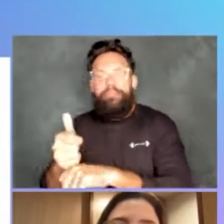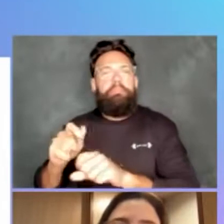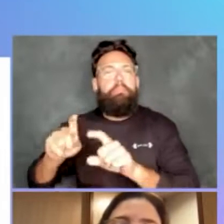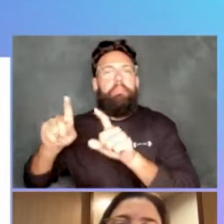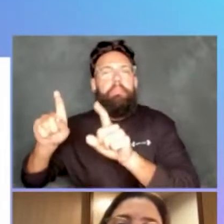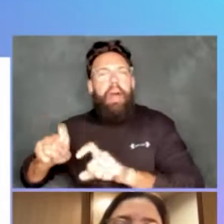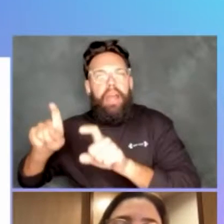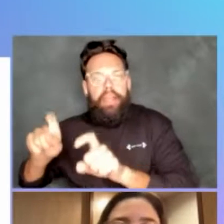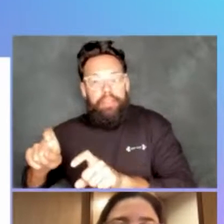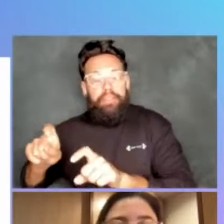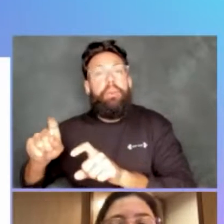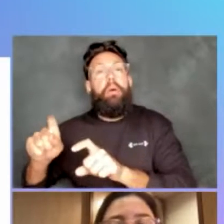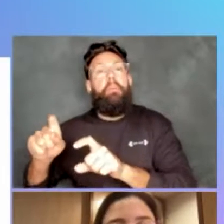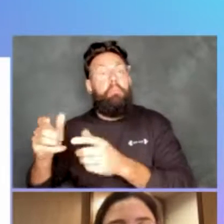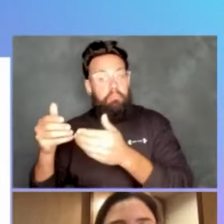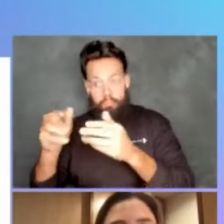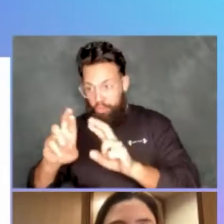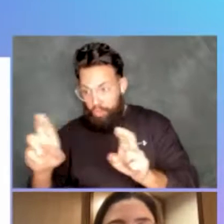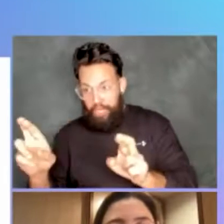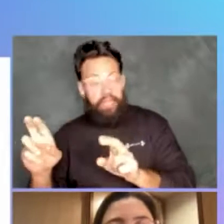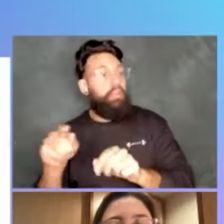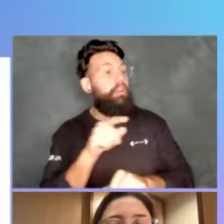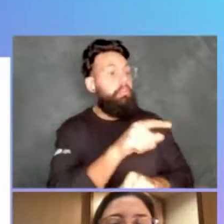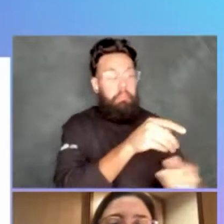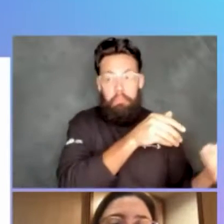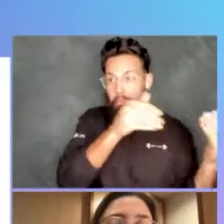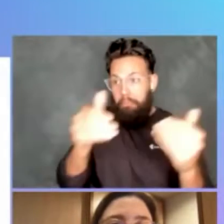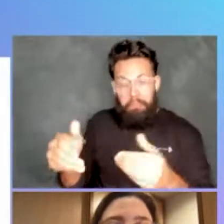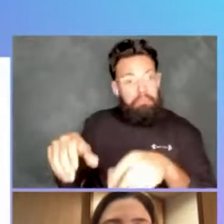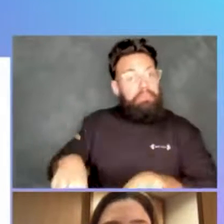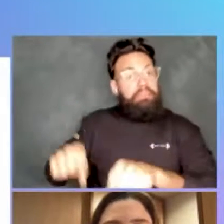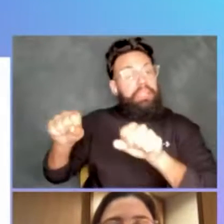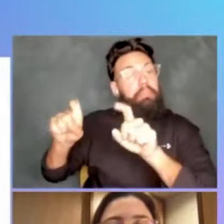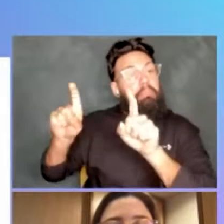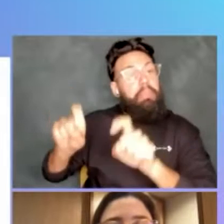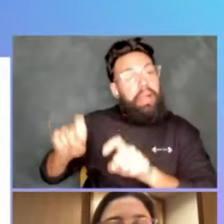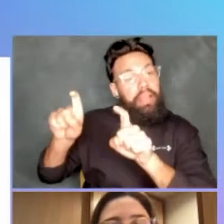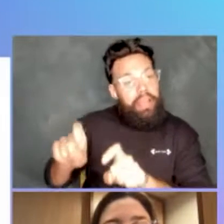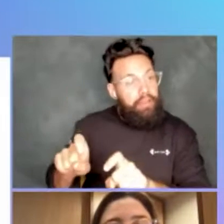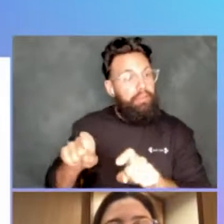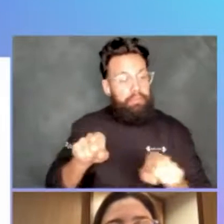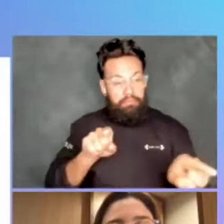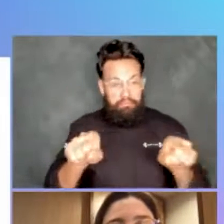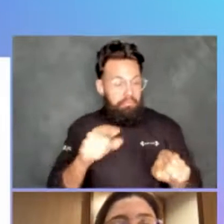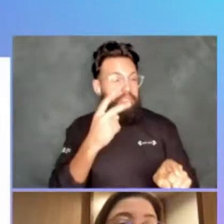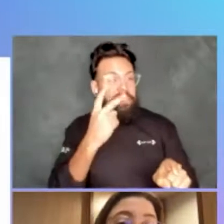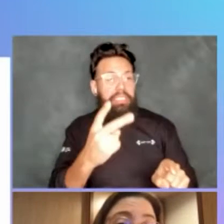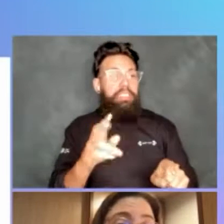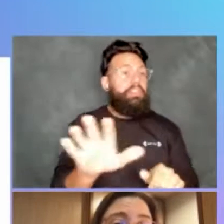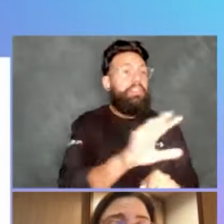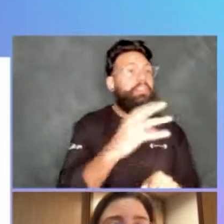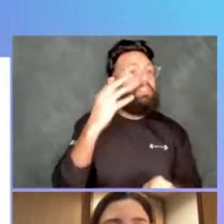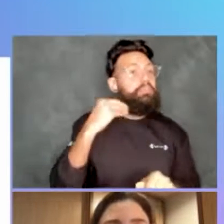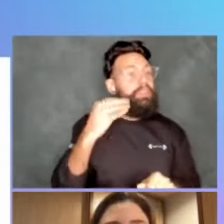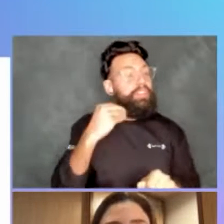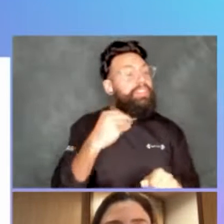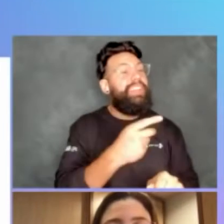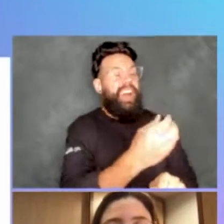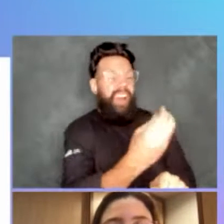completed a retro, and we then updated the program, and we continue to refine and pilot until we get it